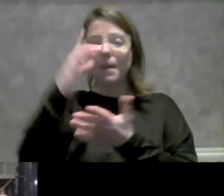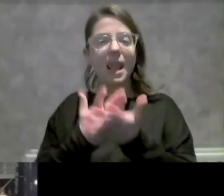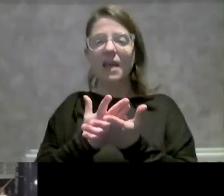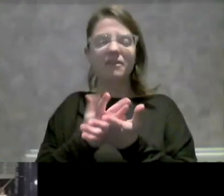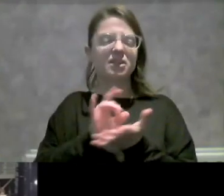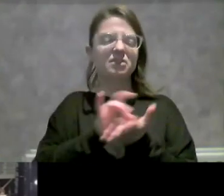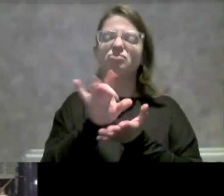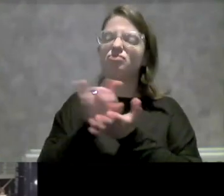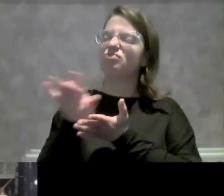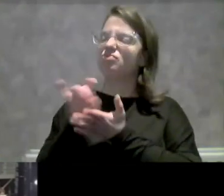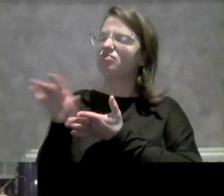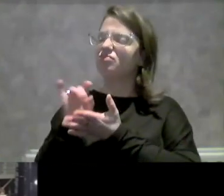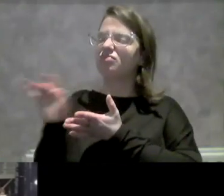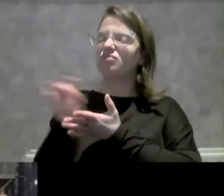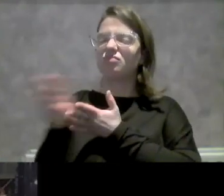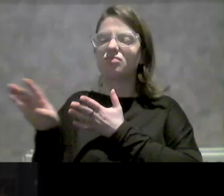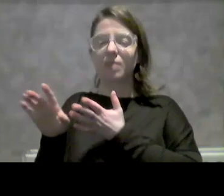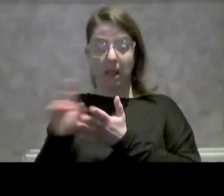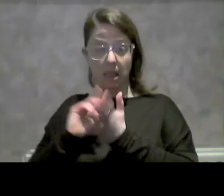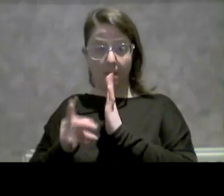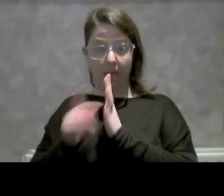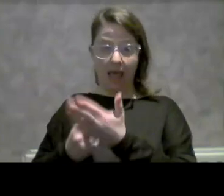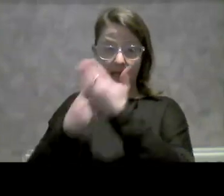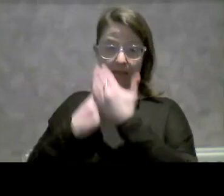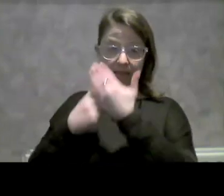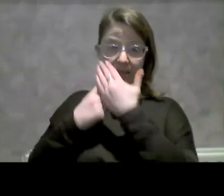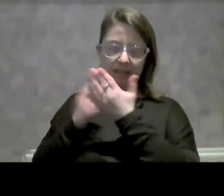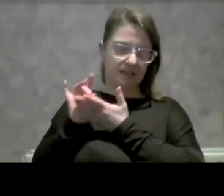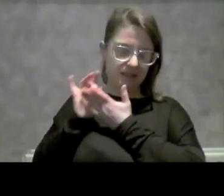non-believers, the plans that they have made?